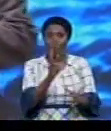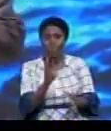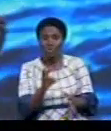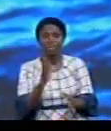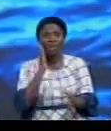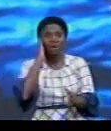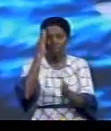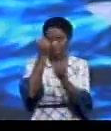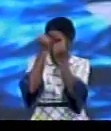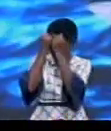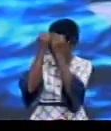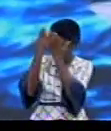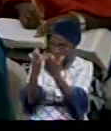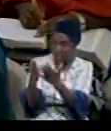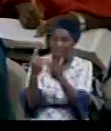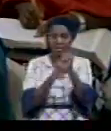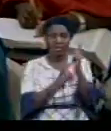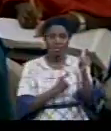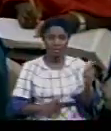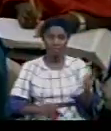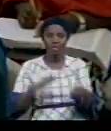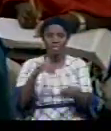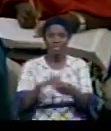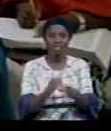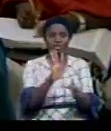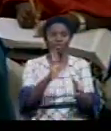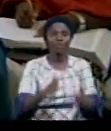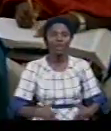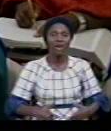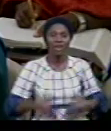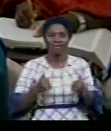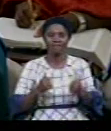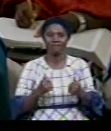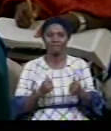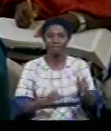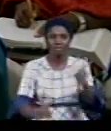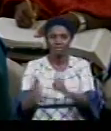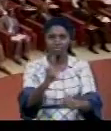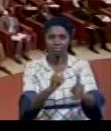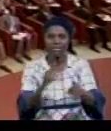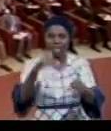Lord in your life. In my life,